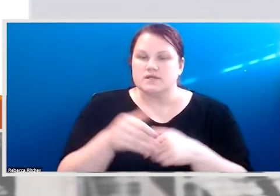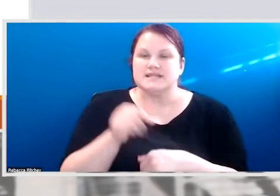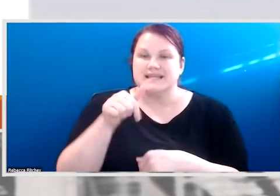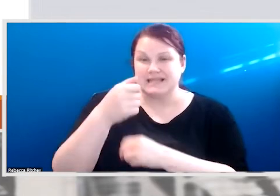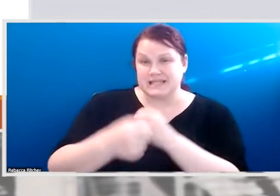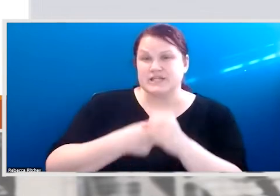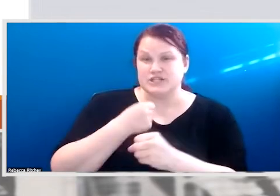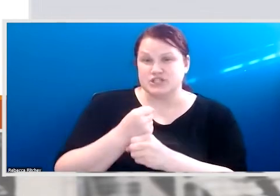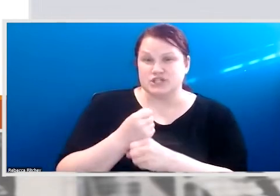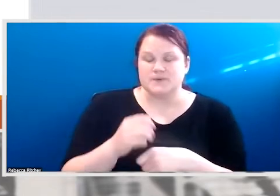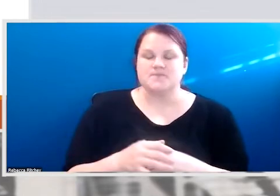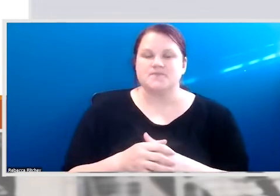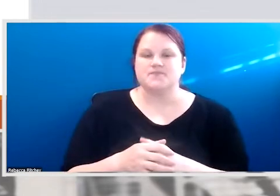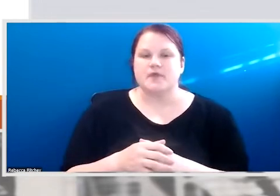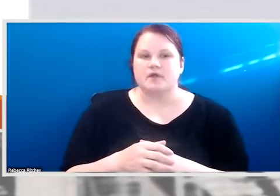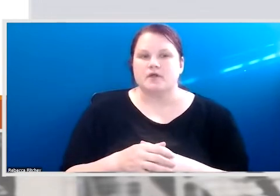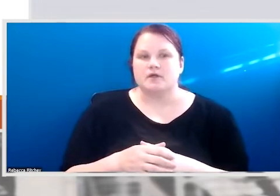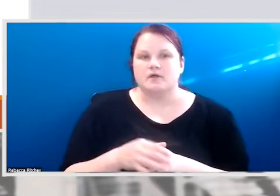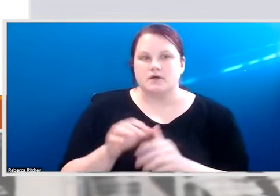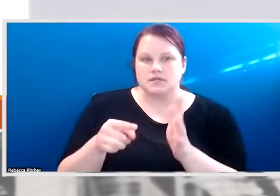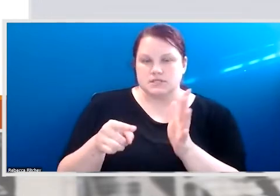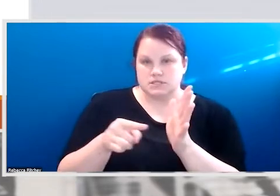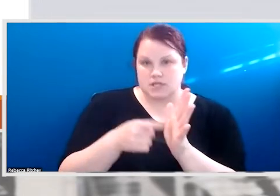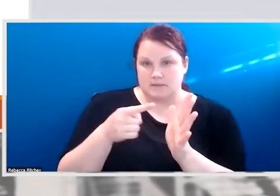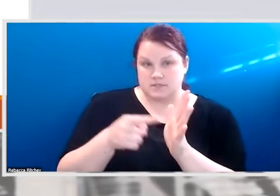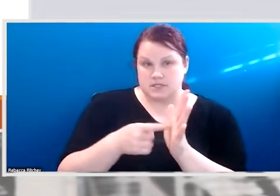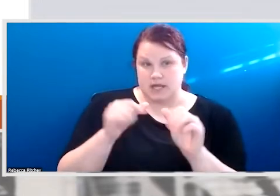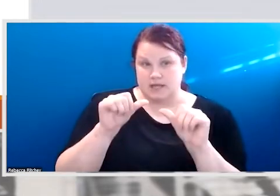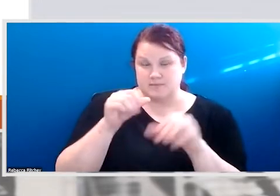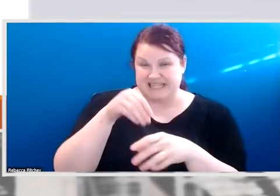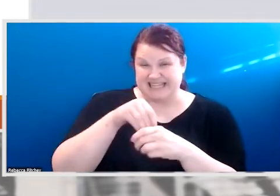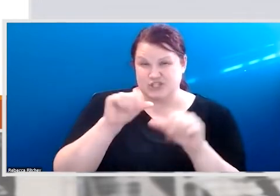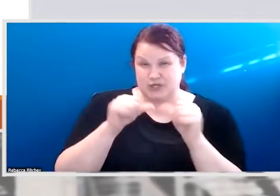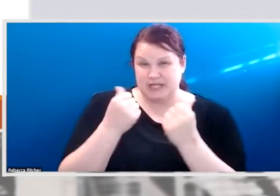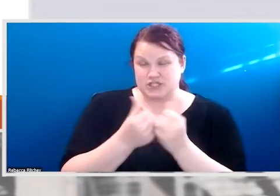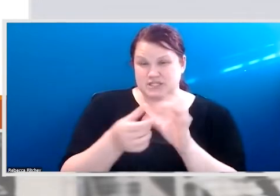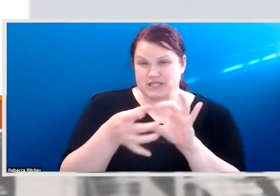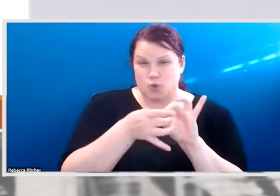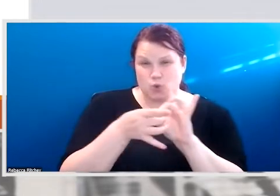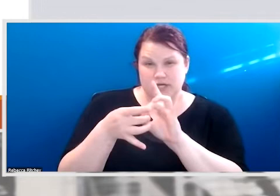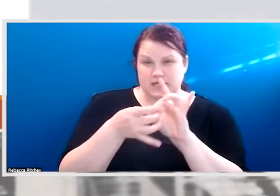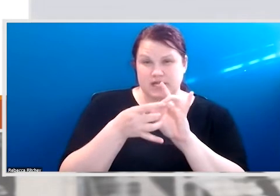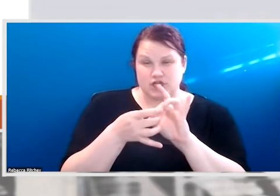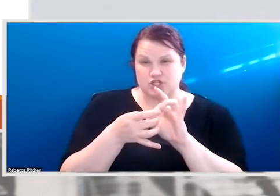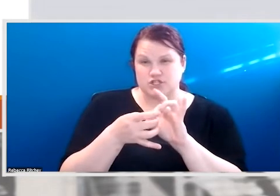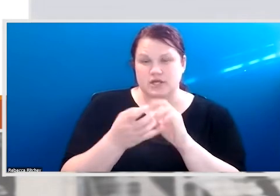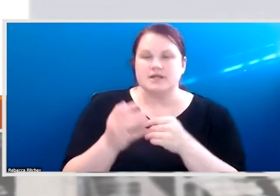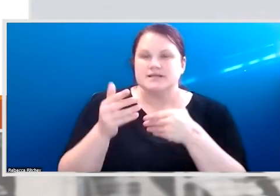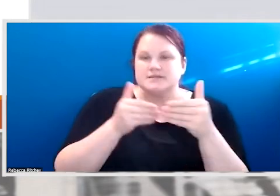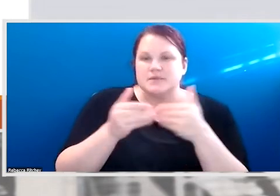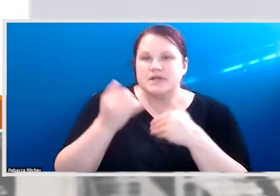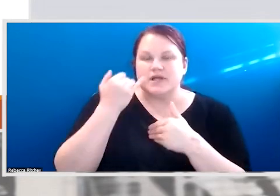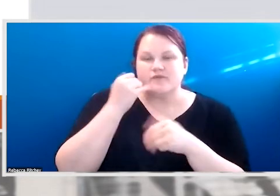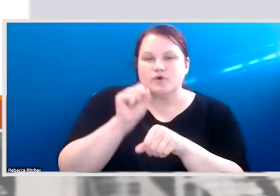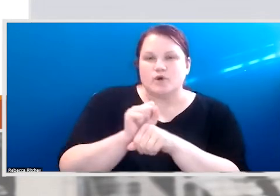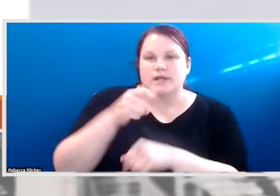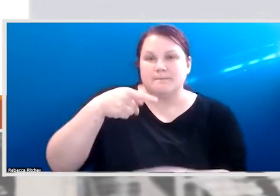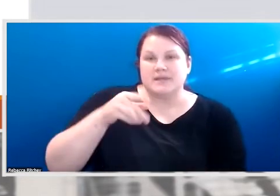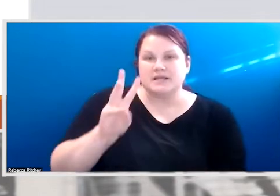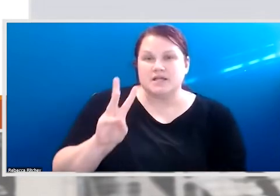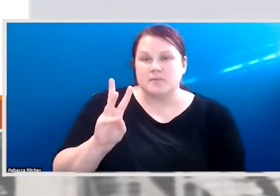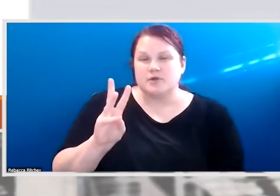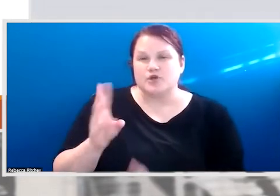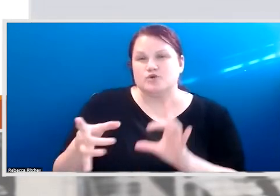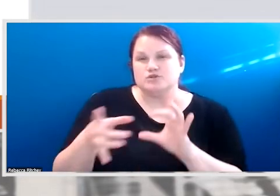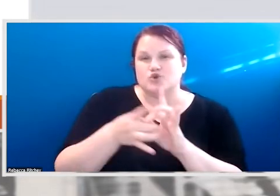year. Sometimes interagency coordination, whether we're working with PWSA jointly